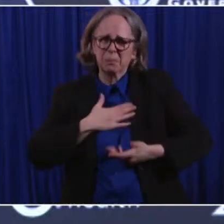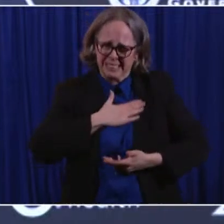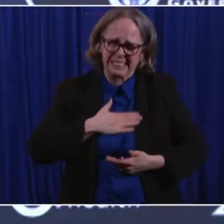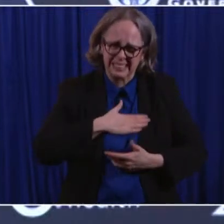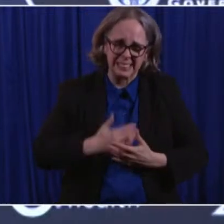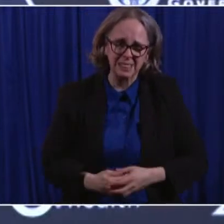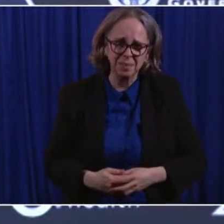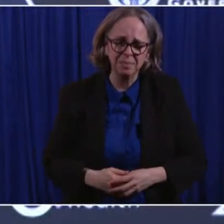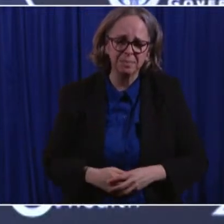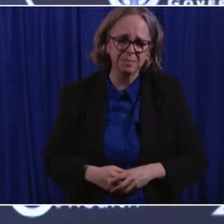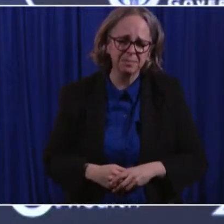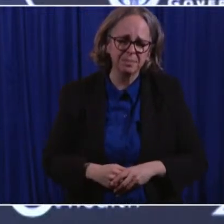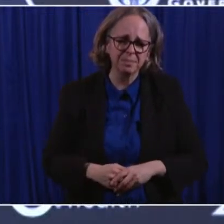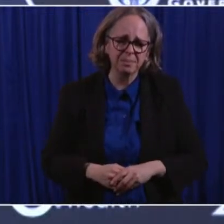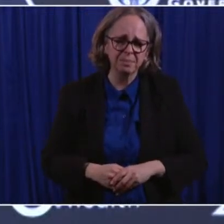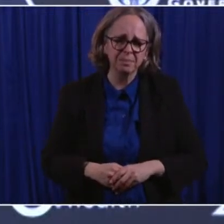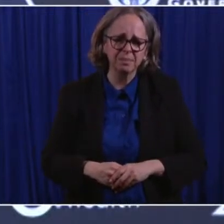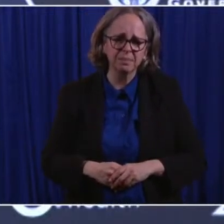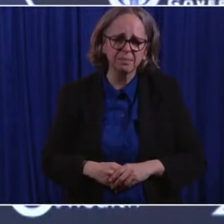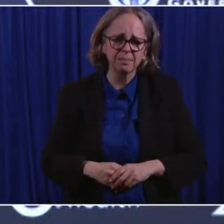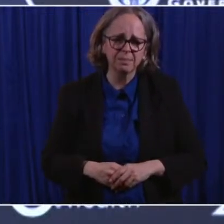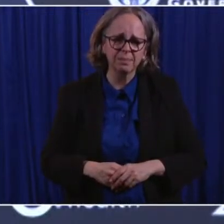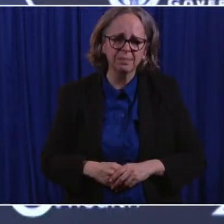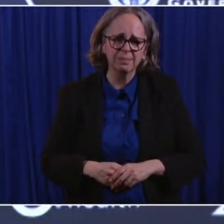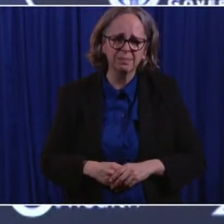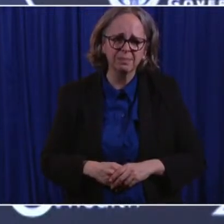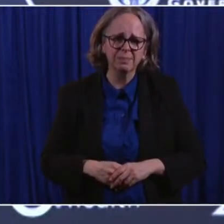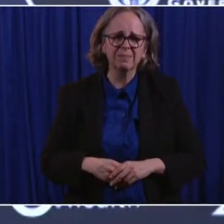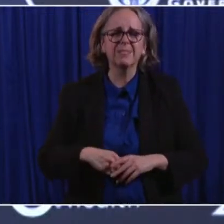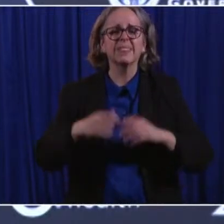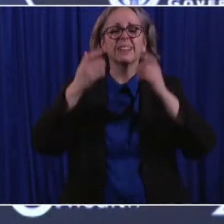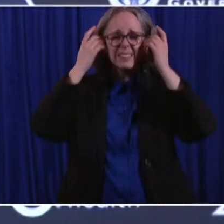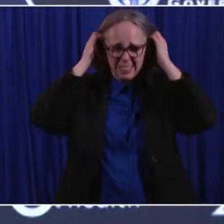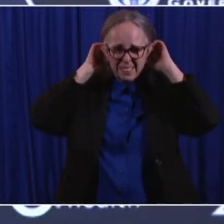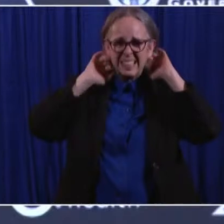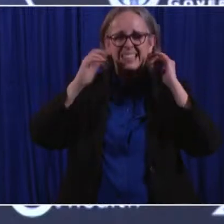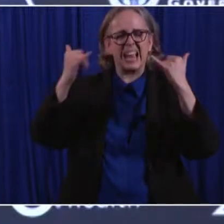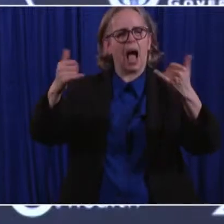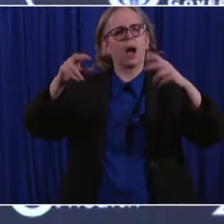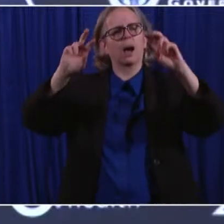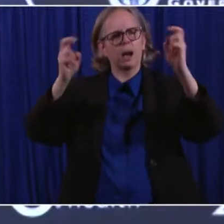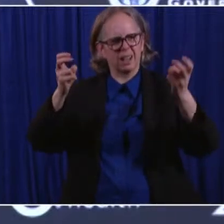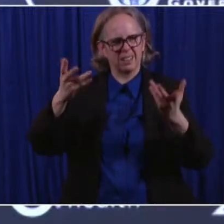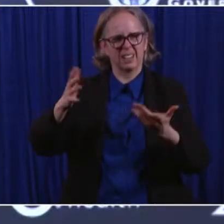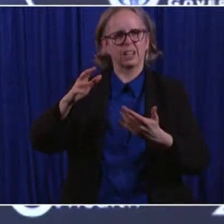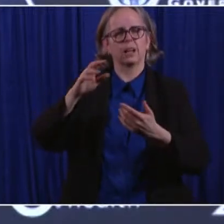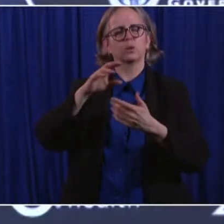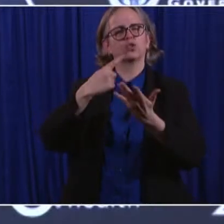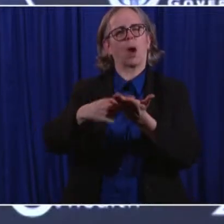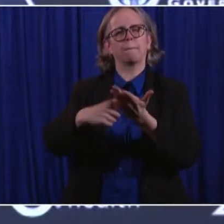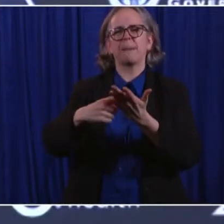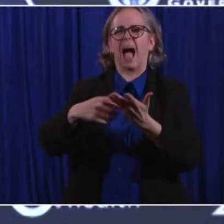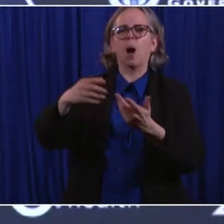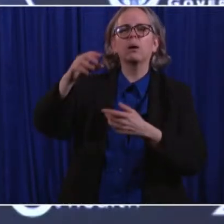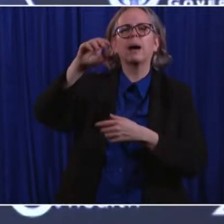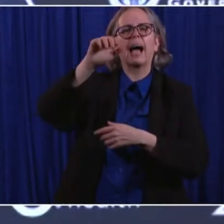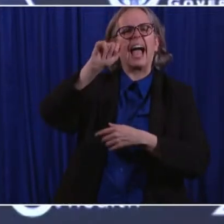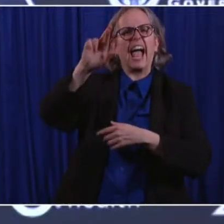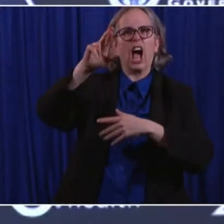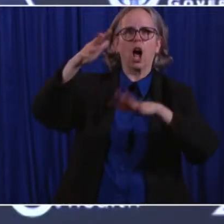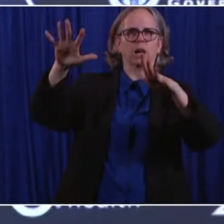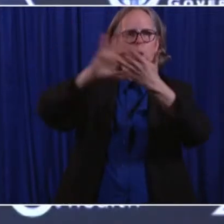air and the importance of circulating air in facilities where there are many